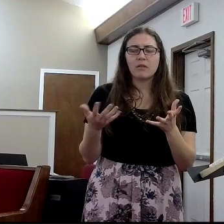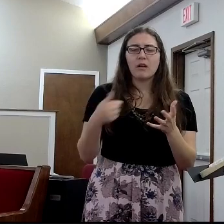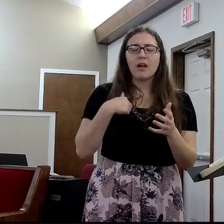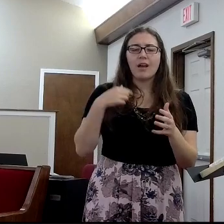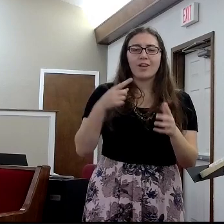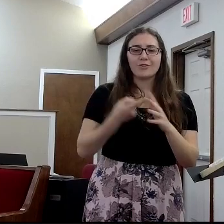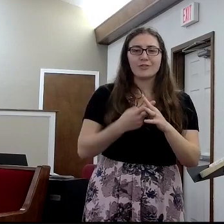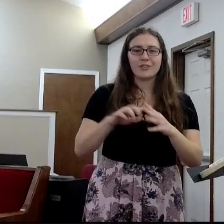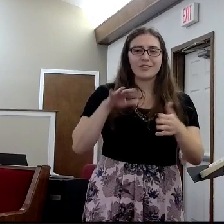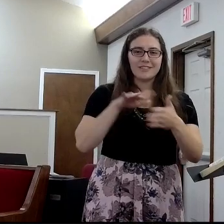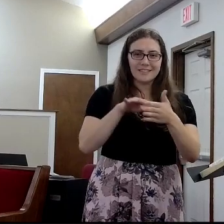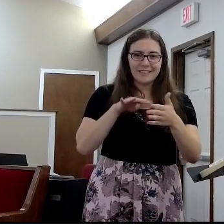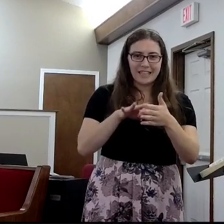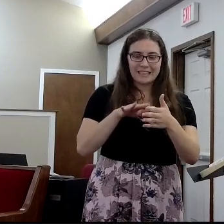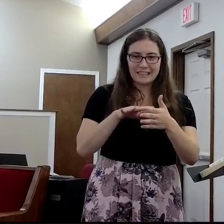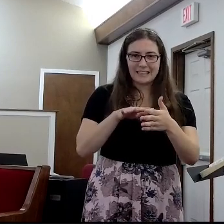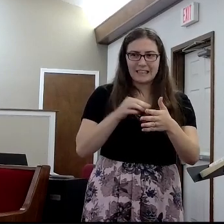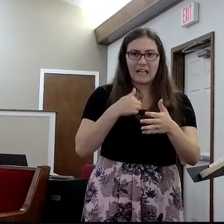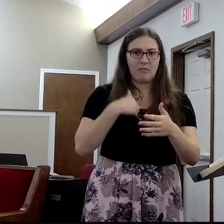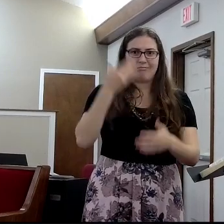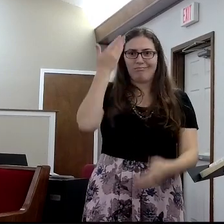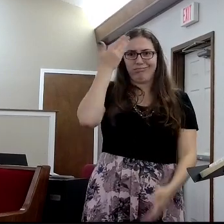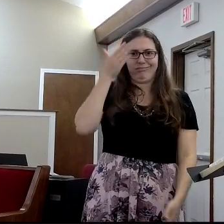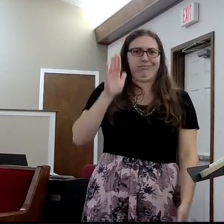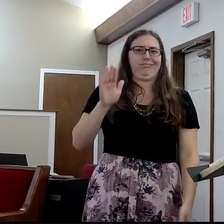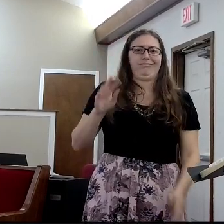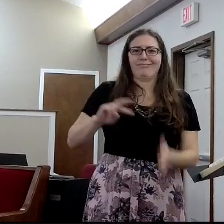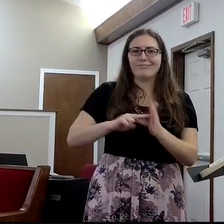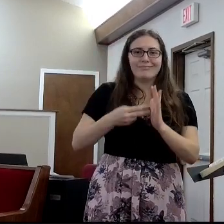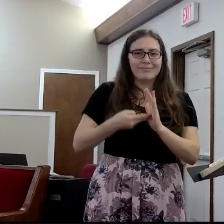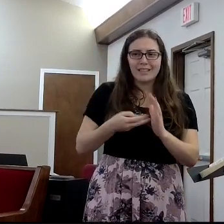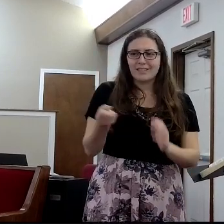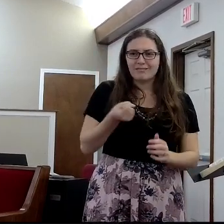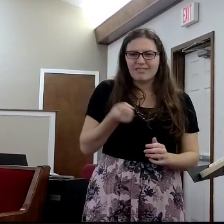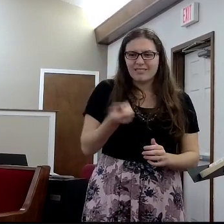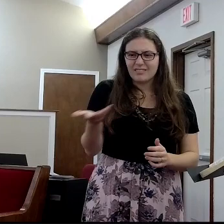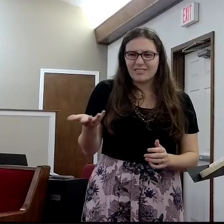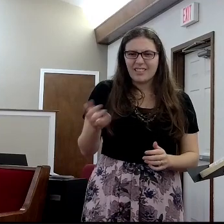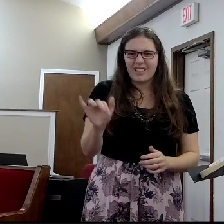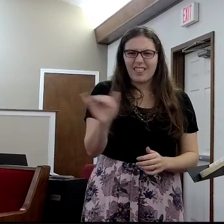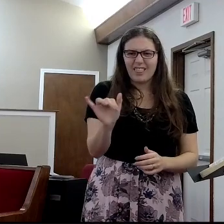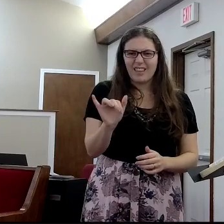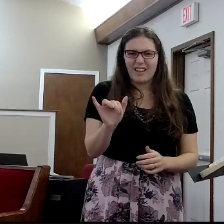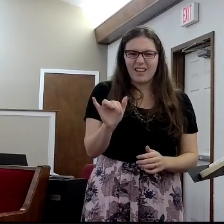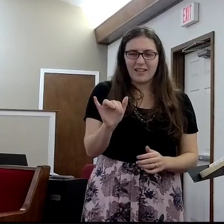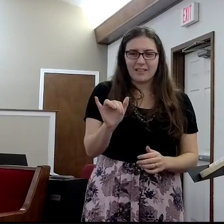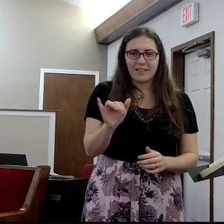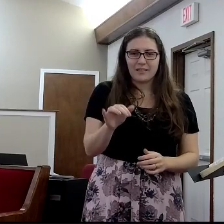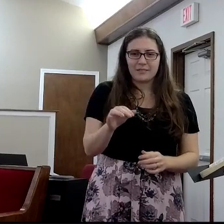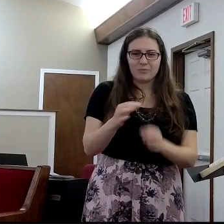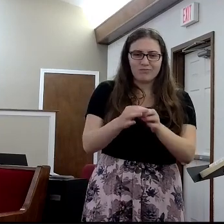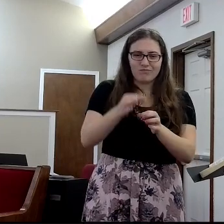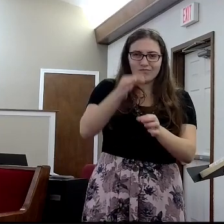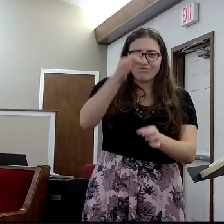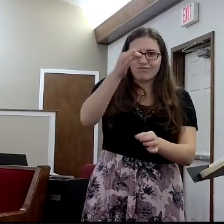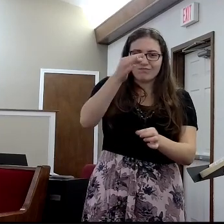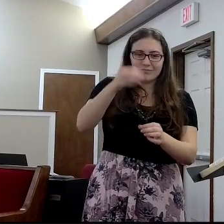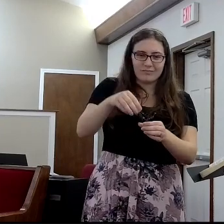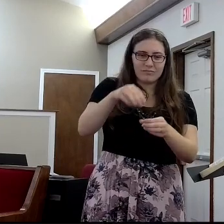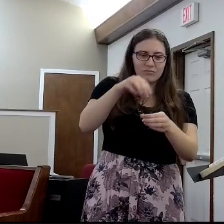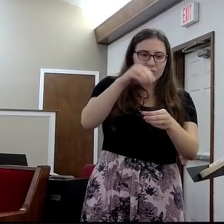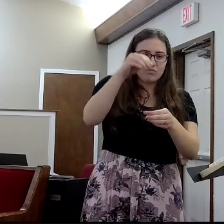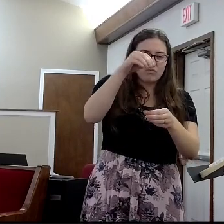if you know what casting of lots is? When I first started studying the Bible, I didn't know what casting of lots was. It seems very much